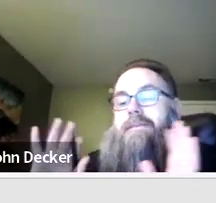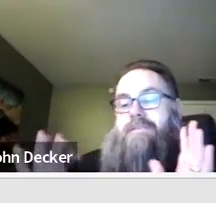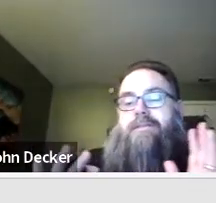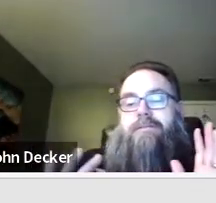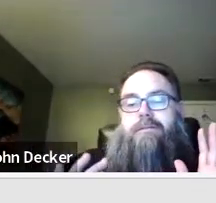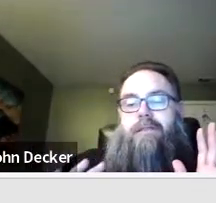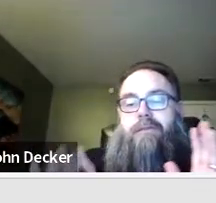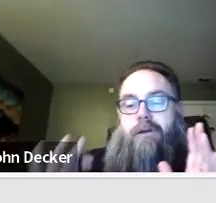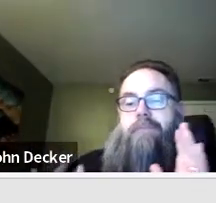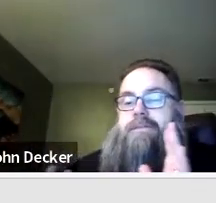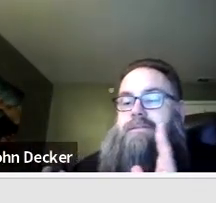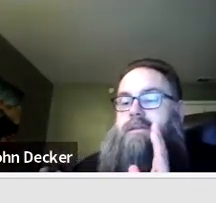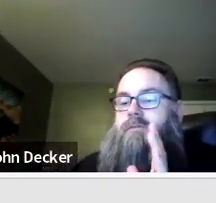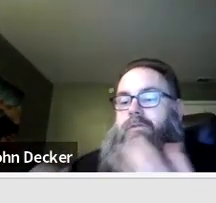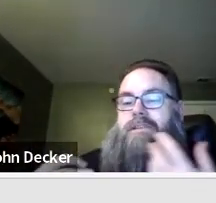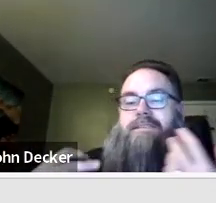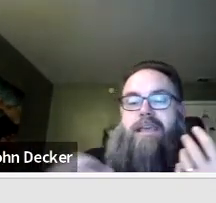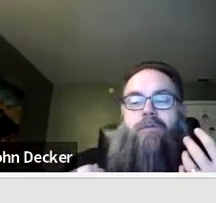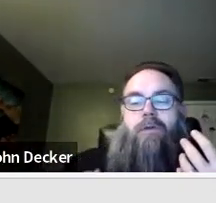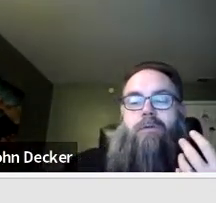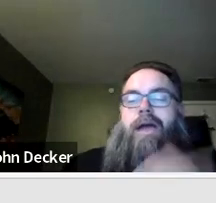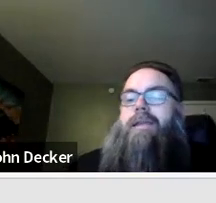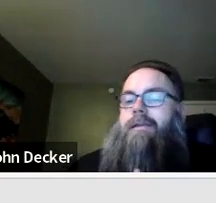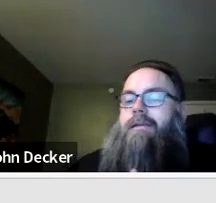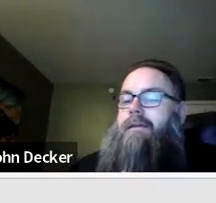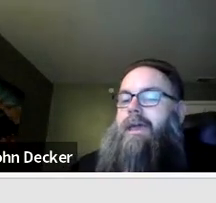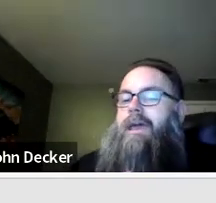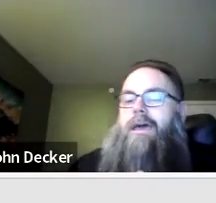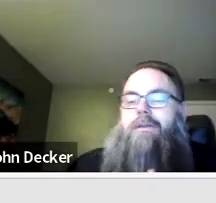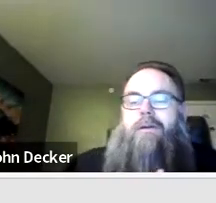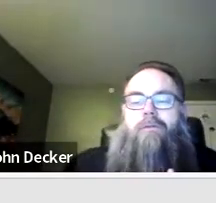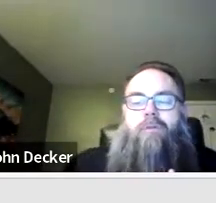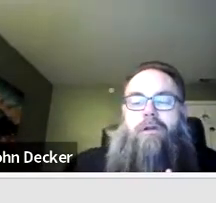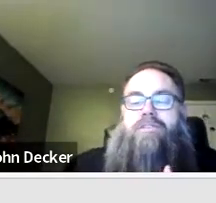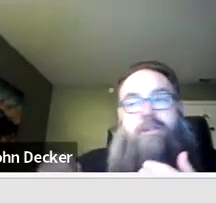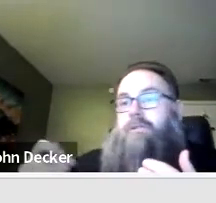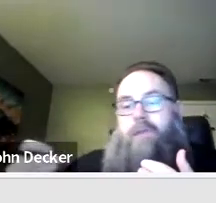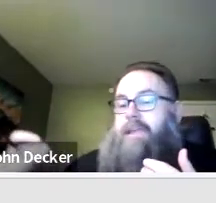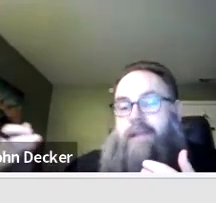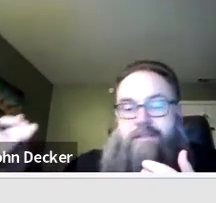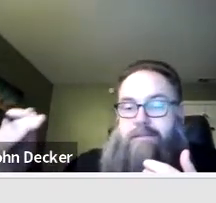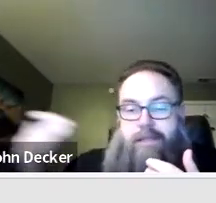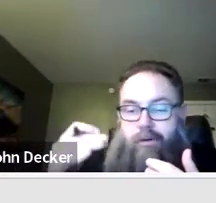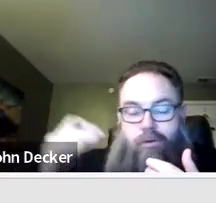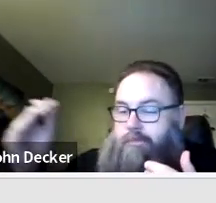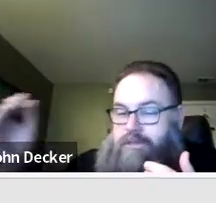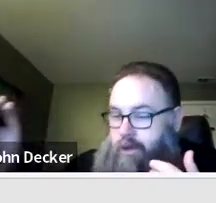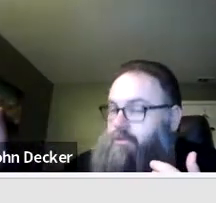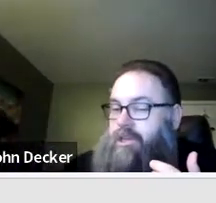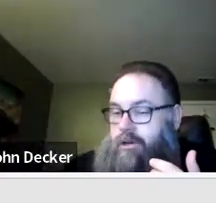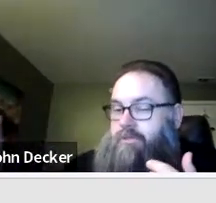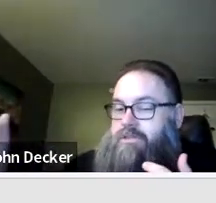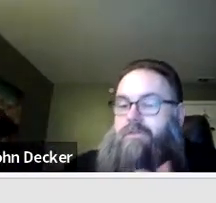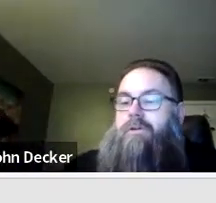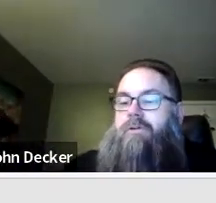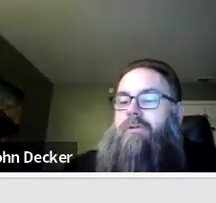be exempted like from this. We want to stay where we're at, and we're still recognizing that the hold harmless